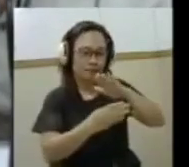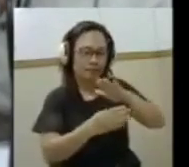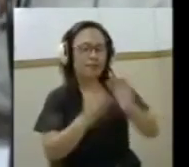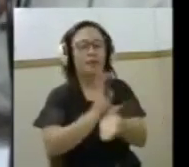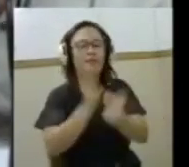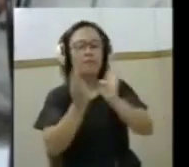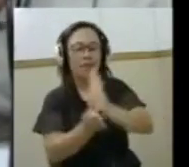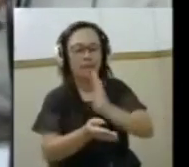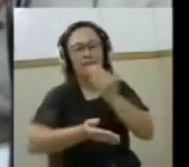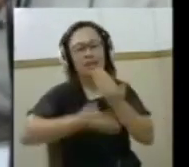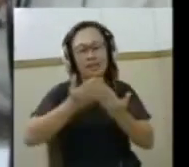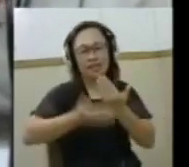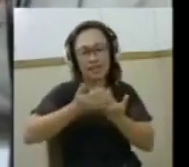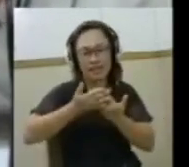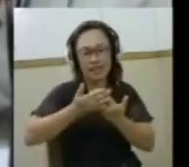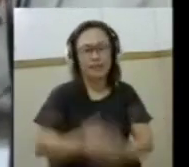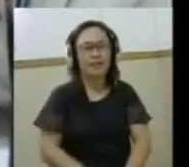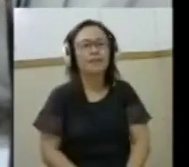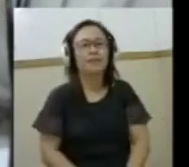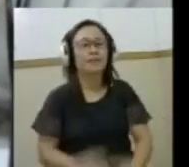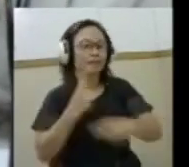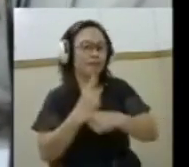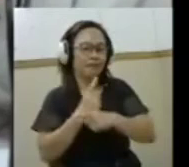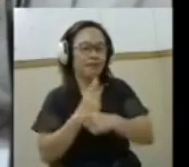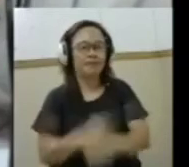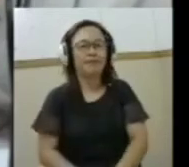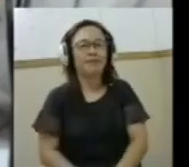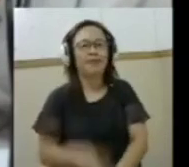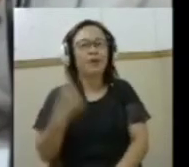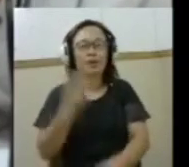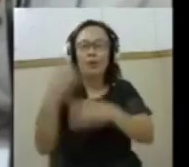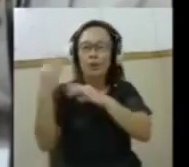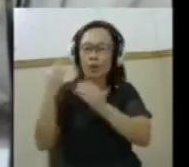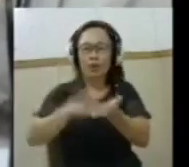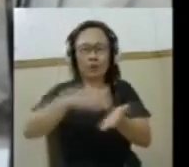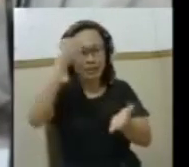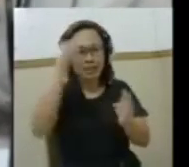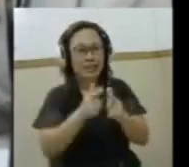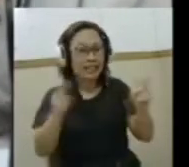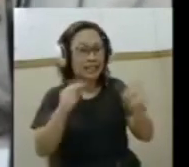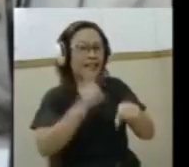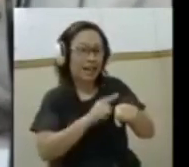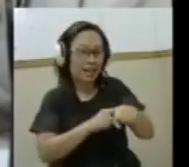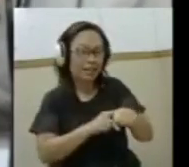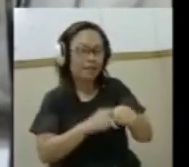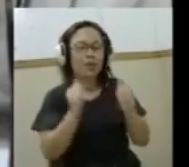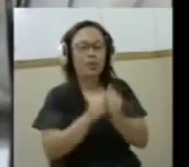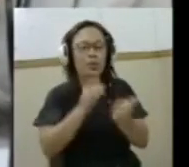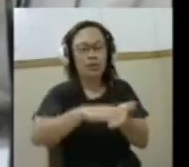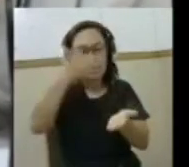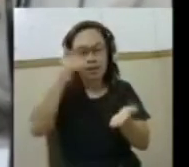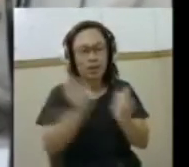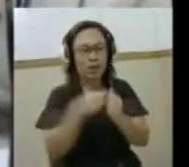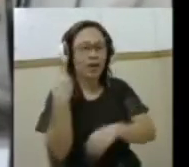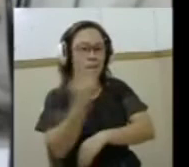become easier. All right. So we hope, learners, that you had a great time learning with